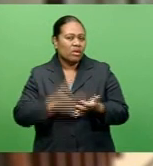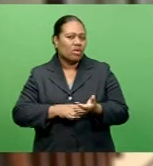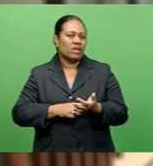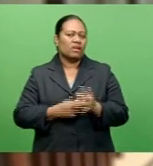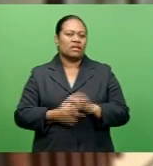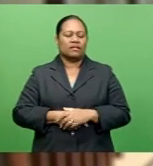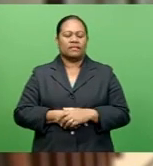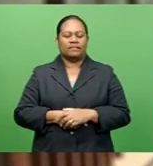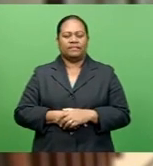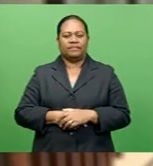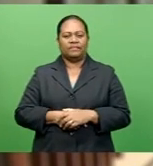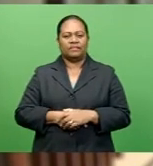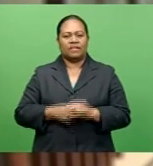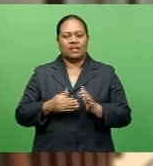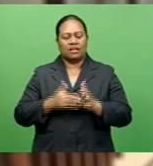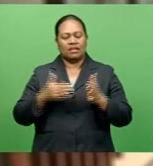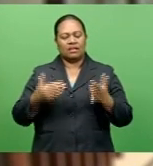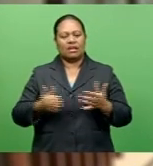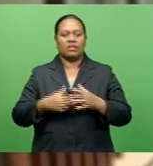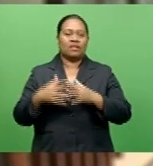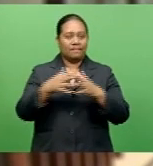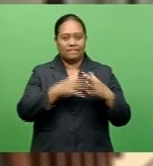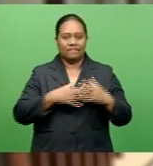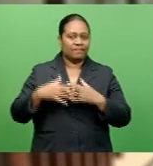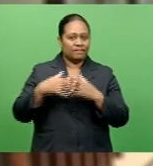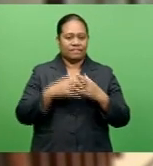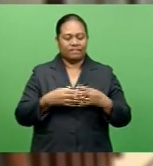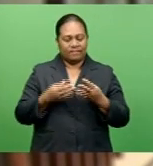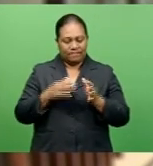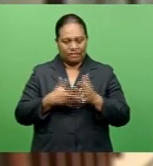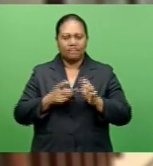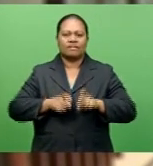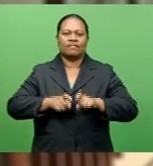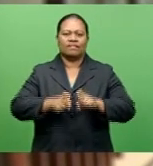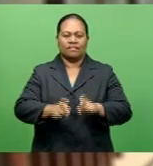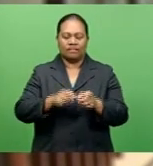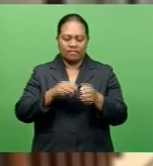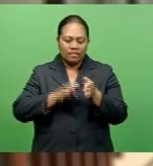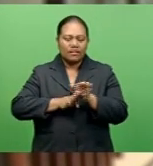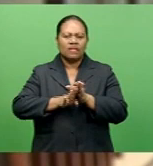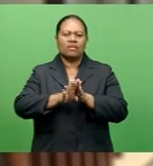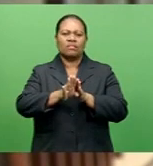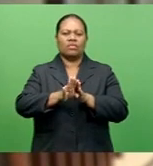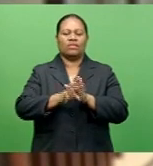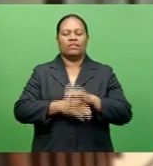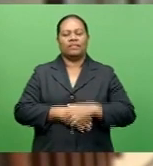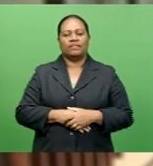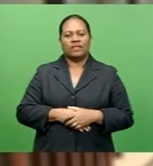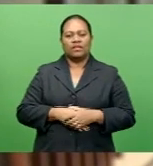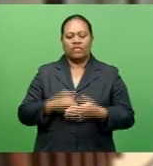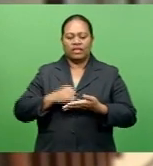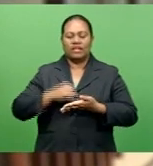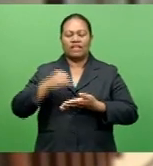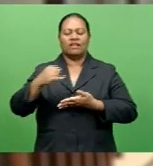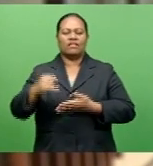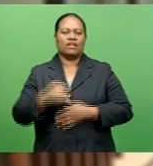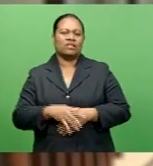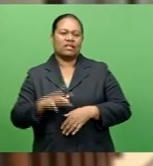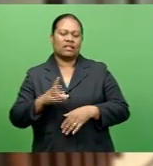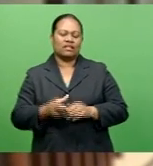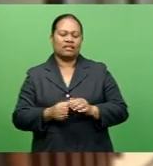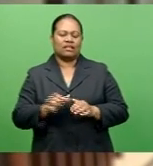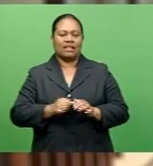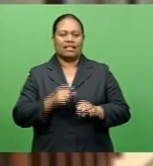years. Meanwhile, the US dollar remained on the back foot today as an improvement in risk appetite, so investors take their chances on